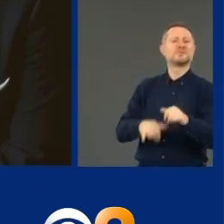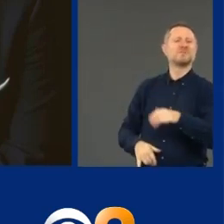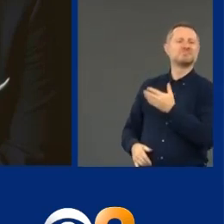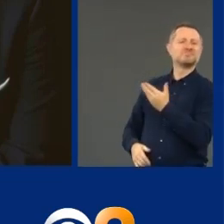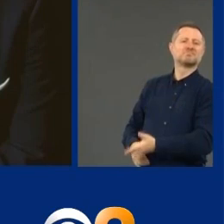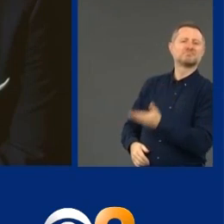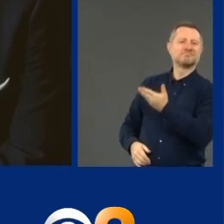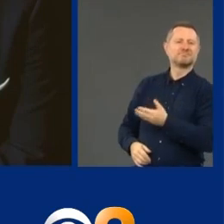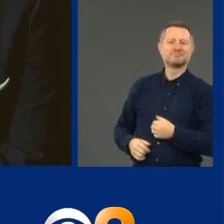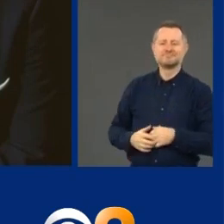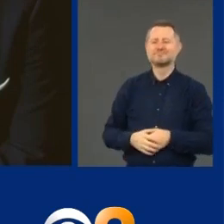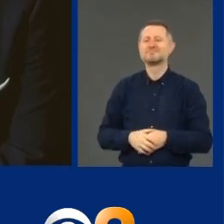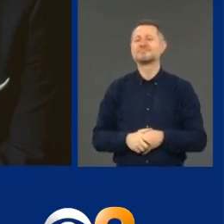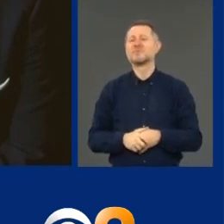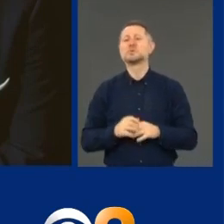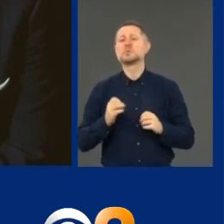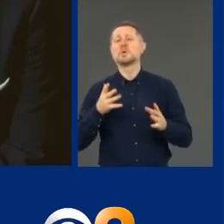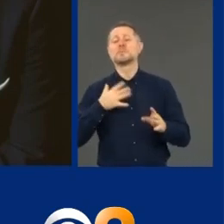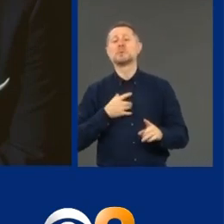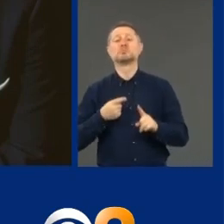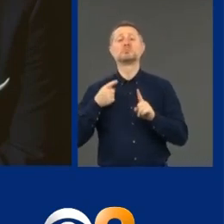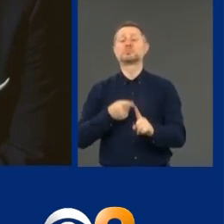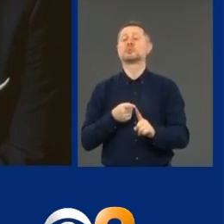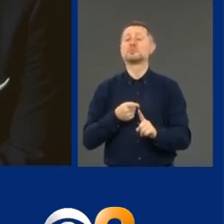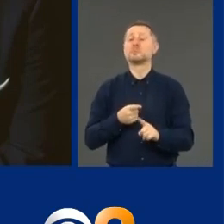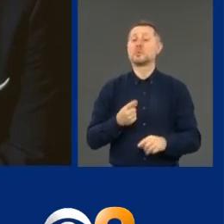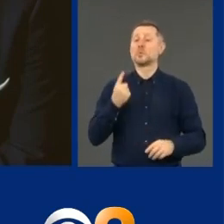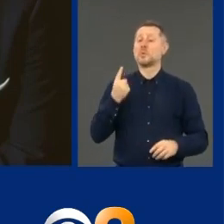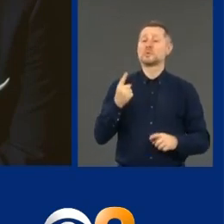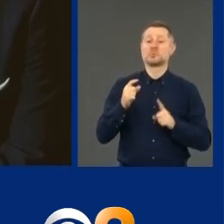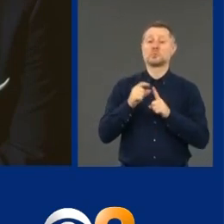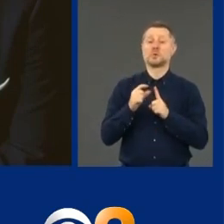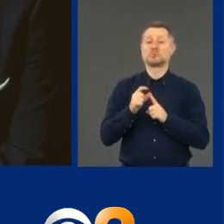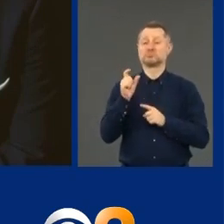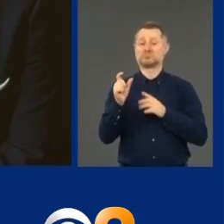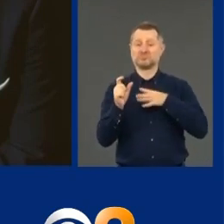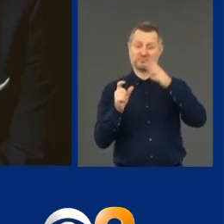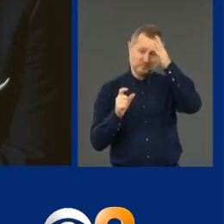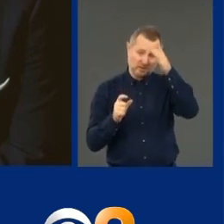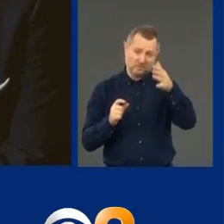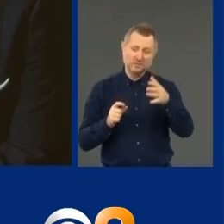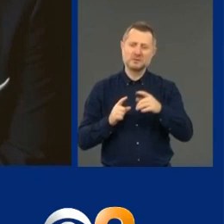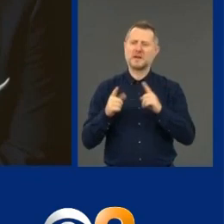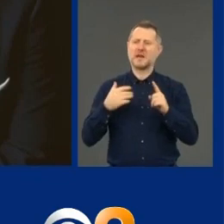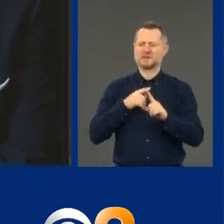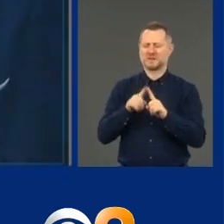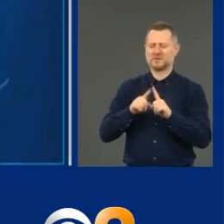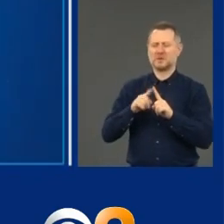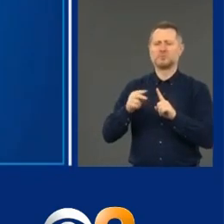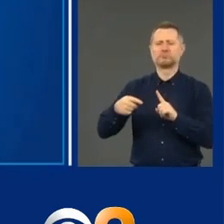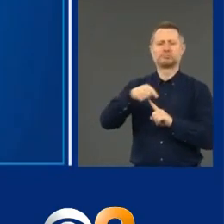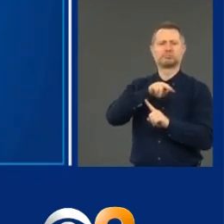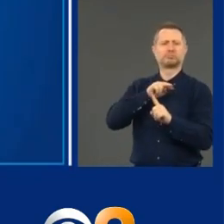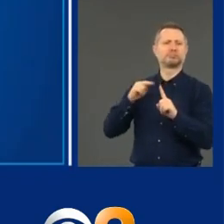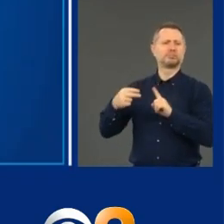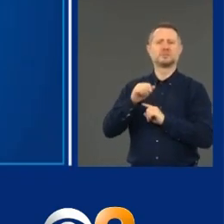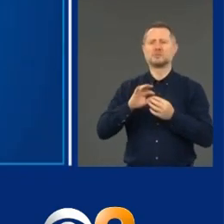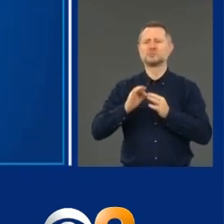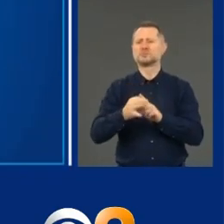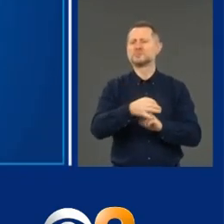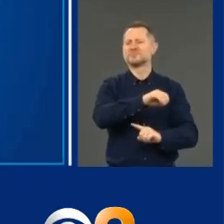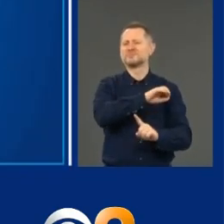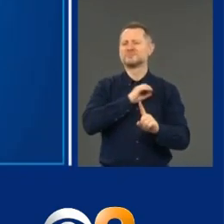of iterations of the same concept, but the concept is right, and that concept is New